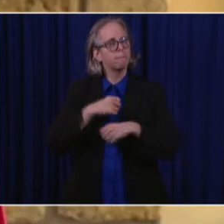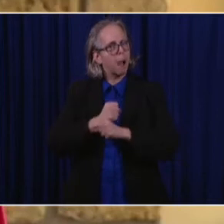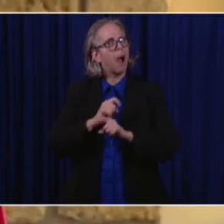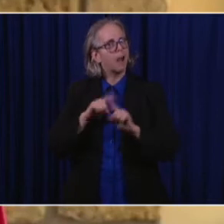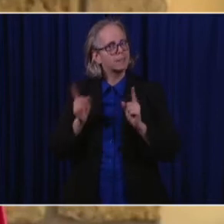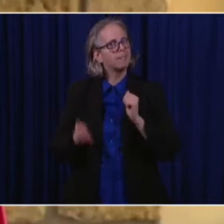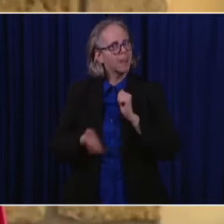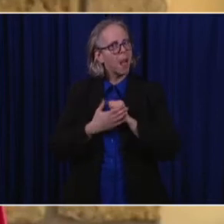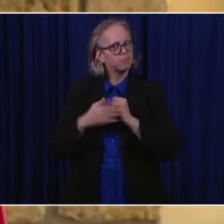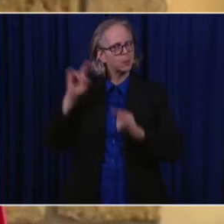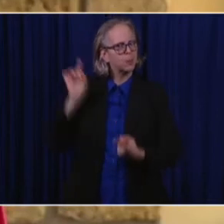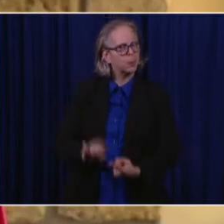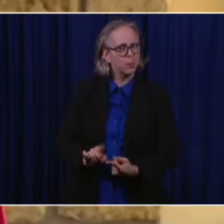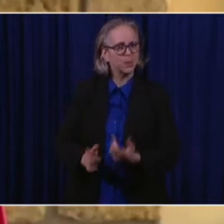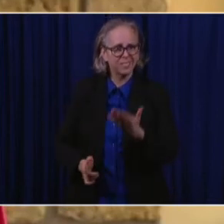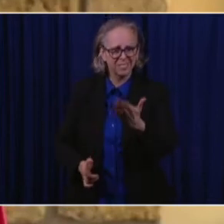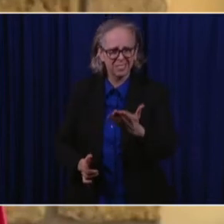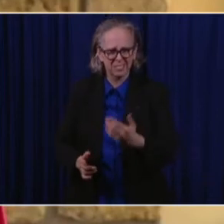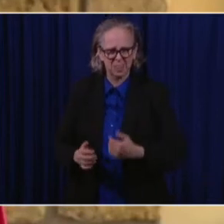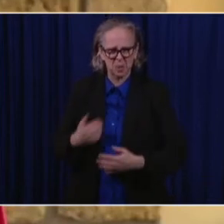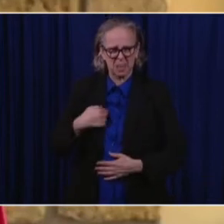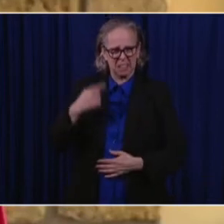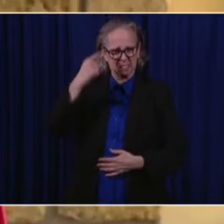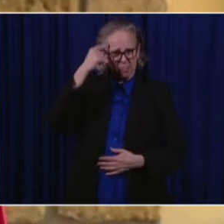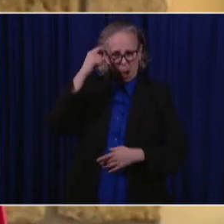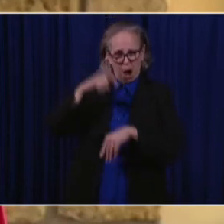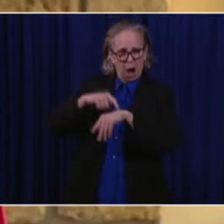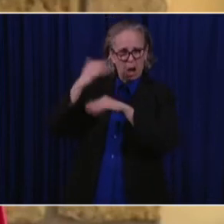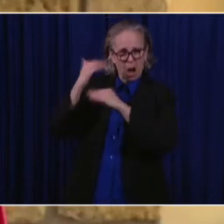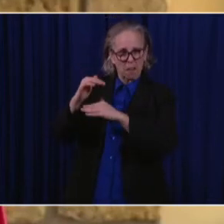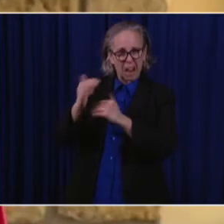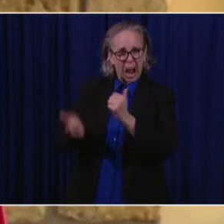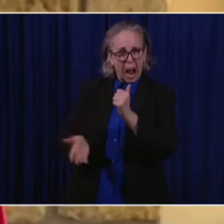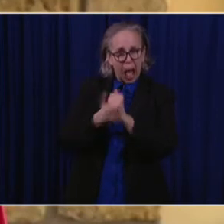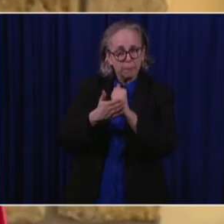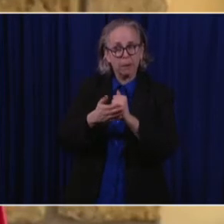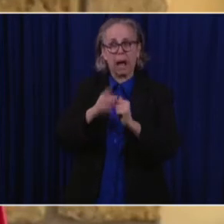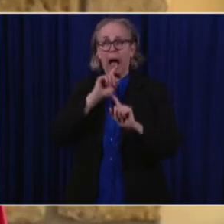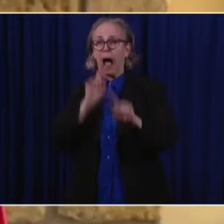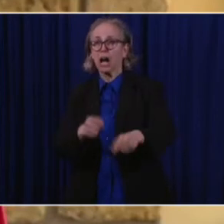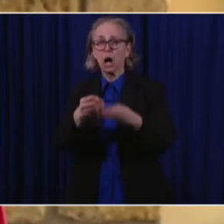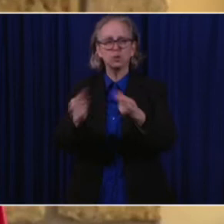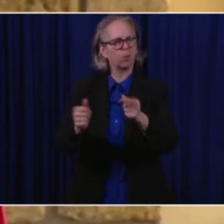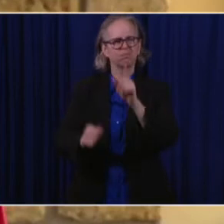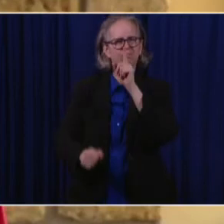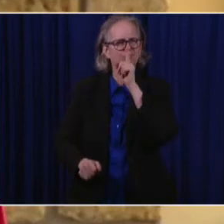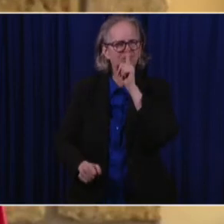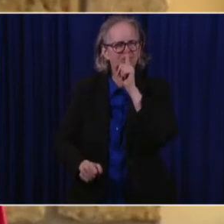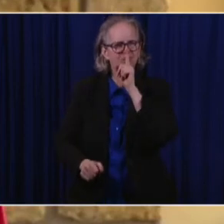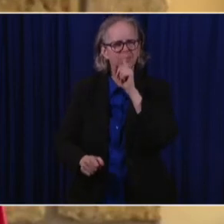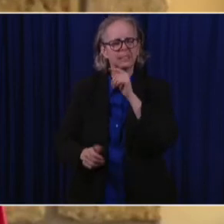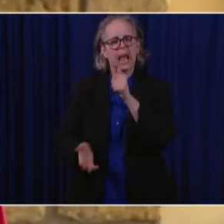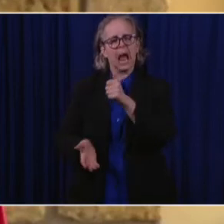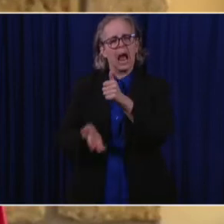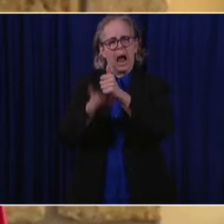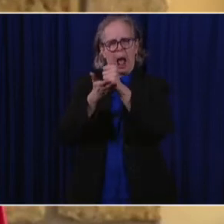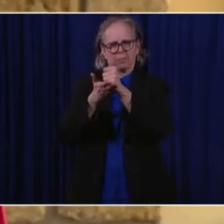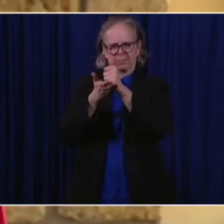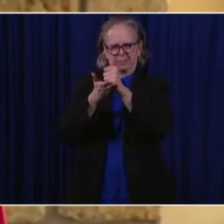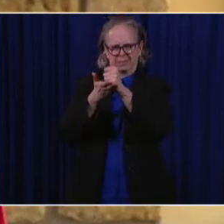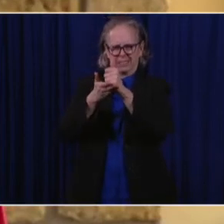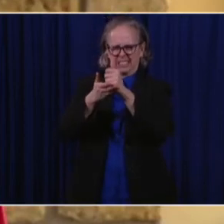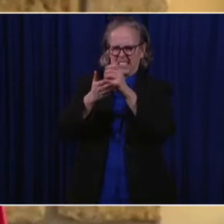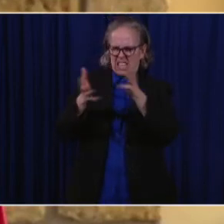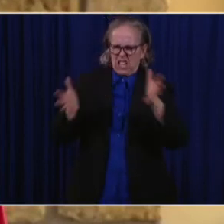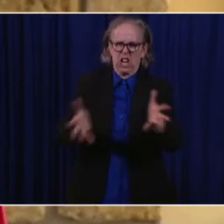the only thing. It's a lot of different things. But this demonstrates the gravity of it, and by